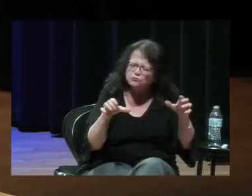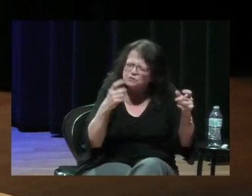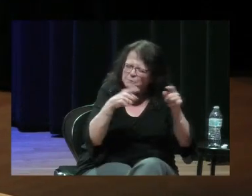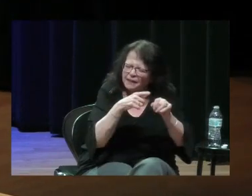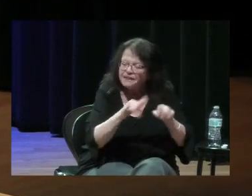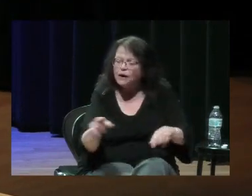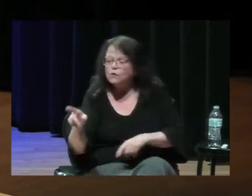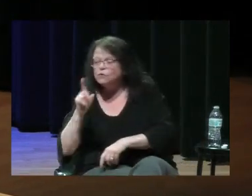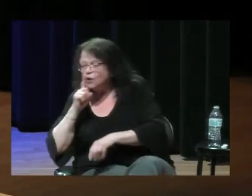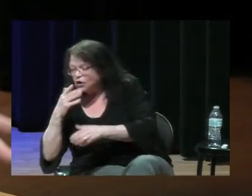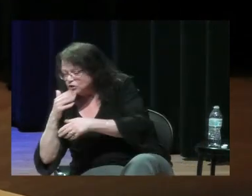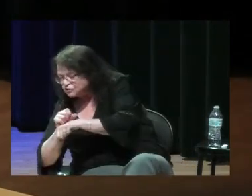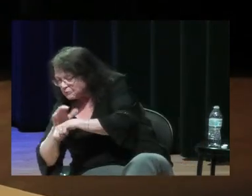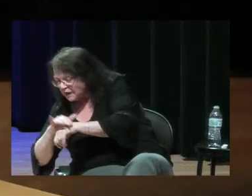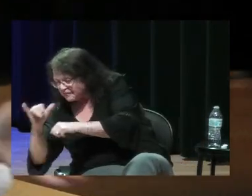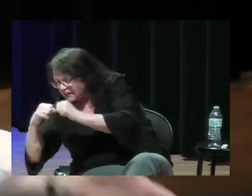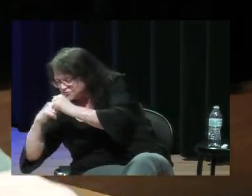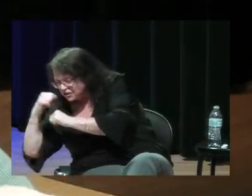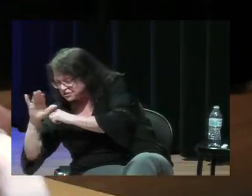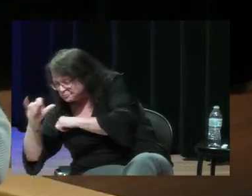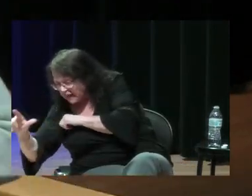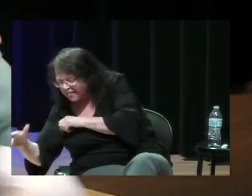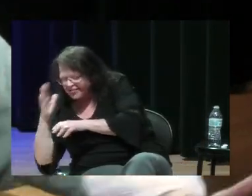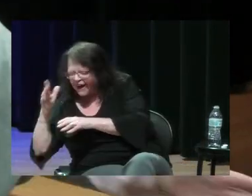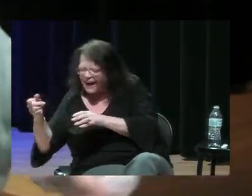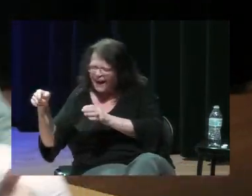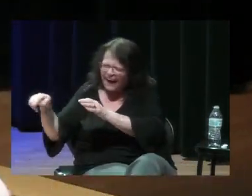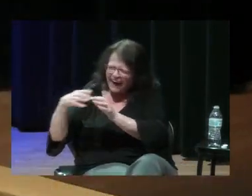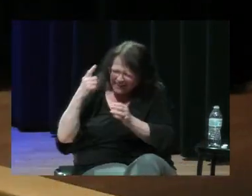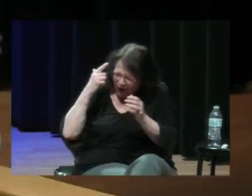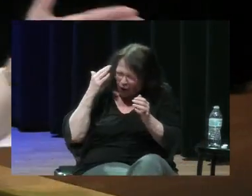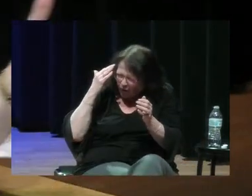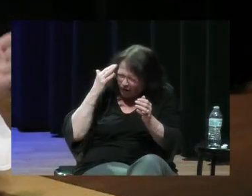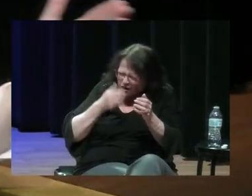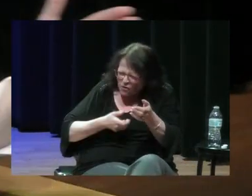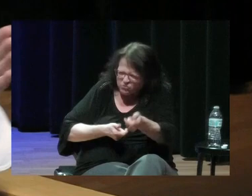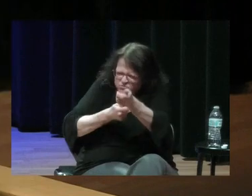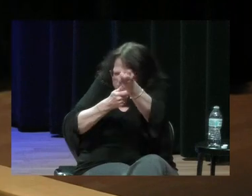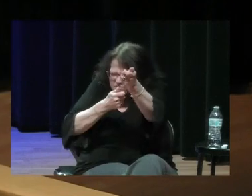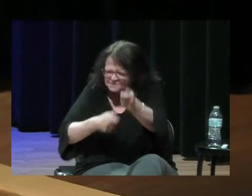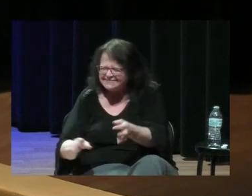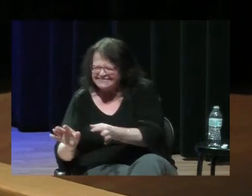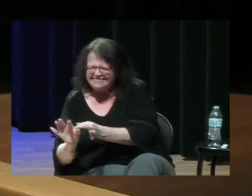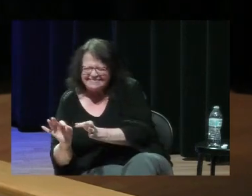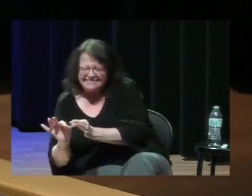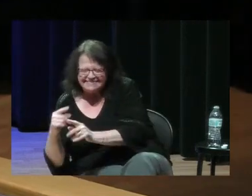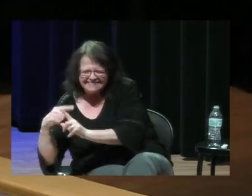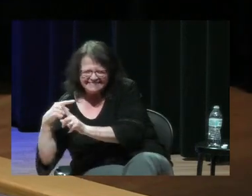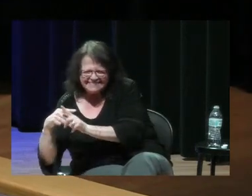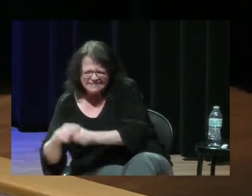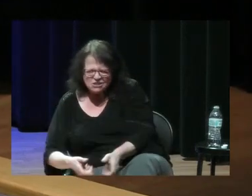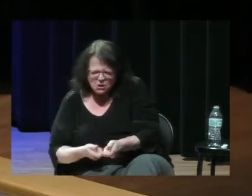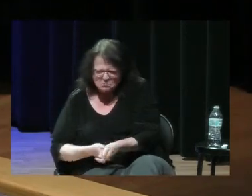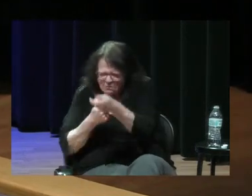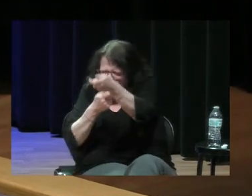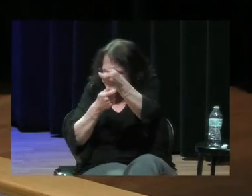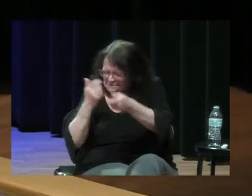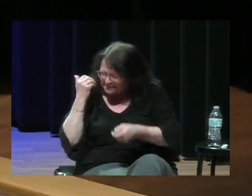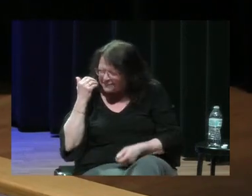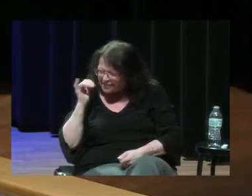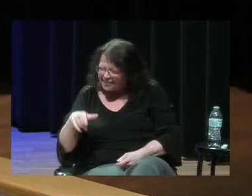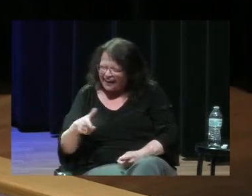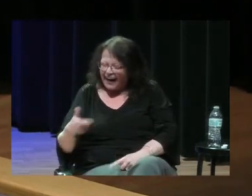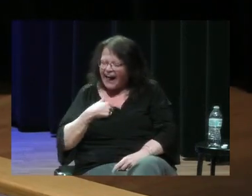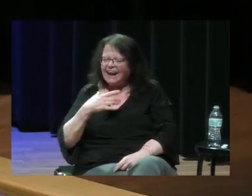job on that infrastructure bill. You know, like, you know what I mean? Like, you gotta do, kind of wrap it up. And I do that. I